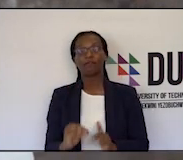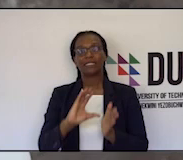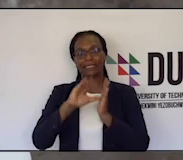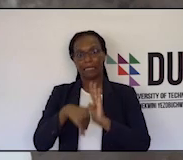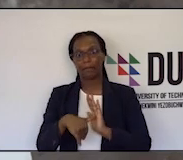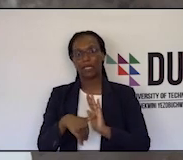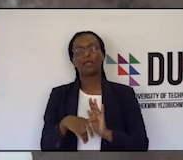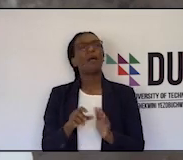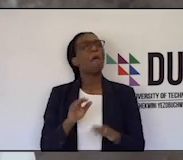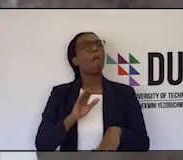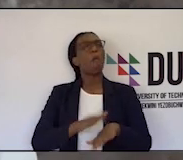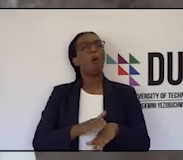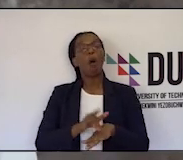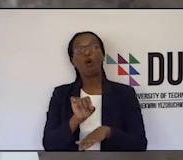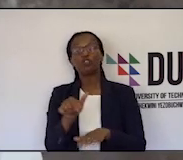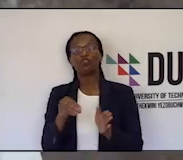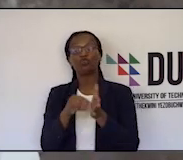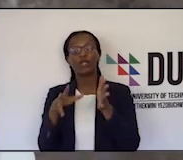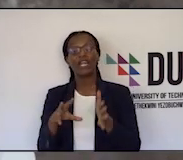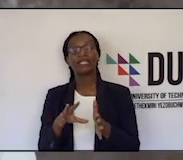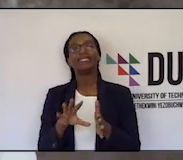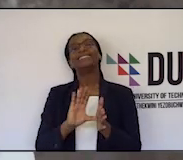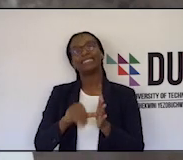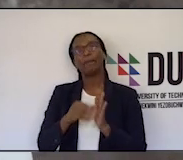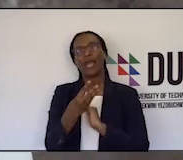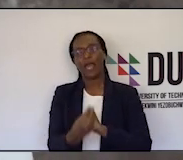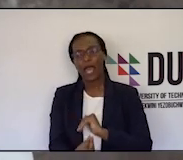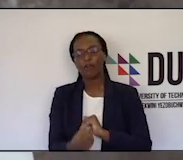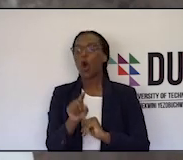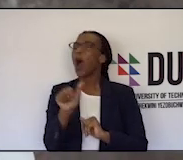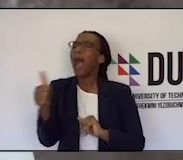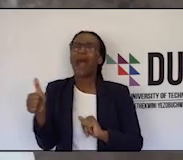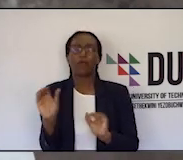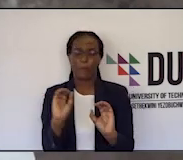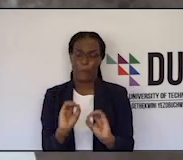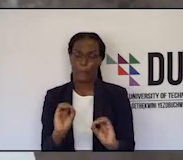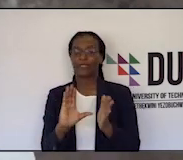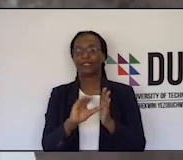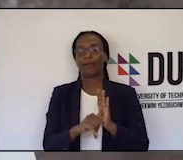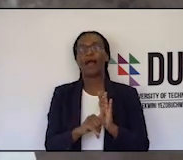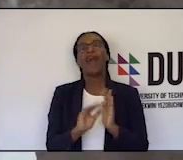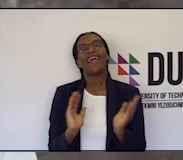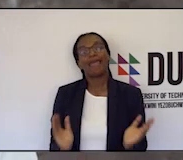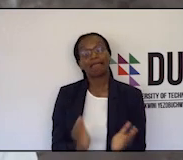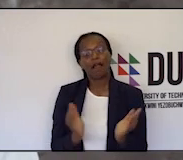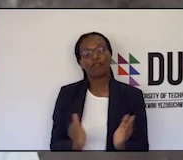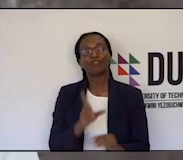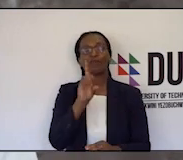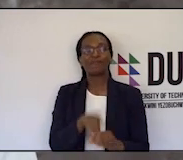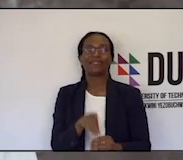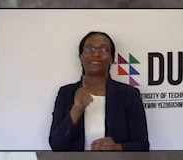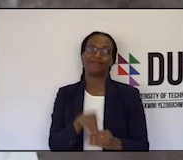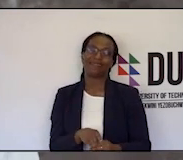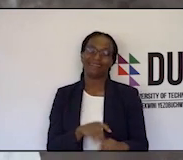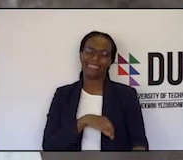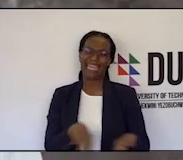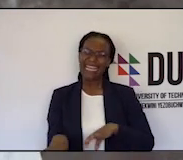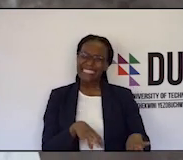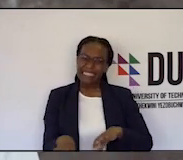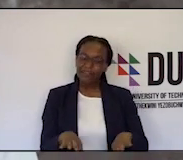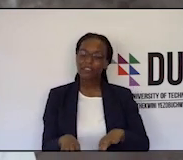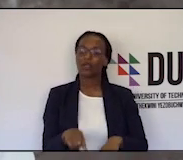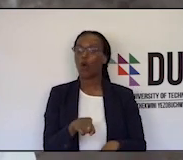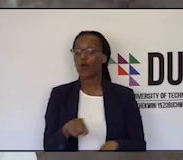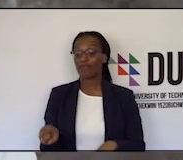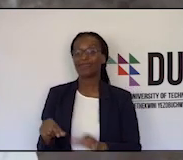students living with disabilities and those who are not living with disabilities are encouraged to participate in activities of